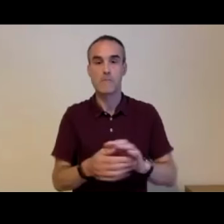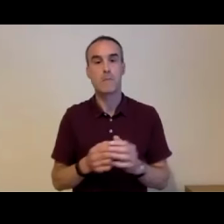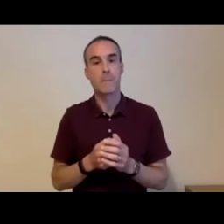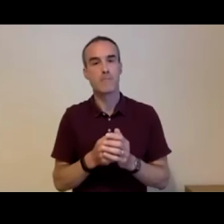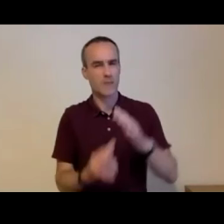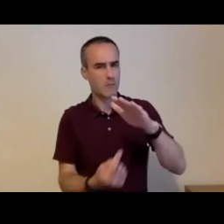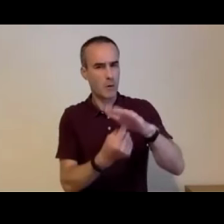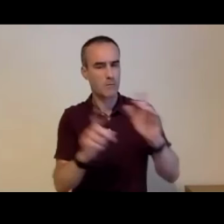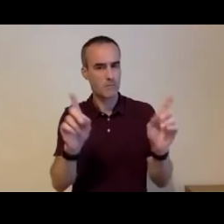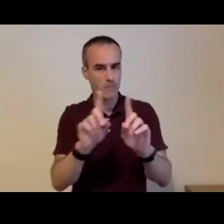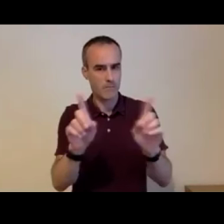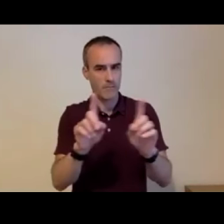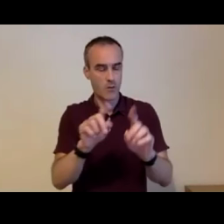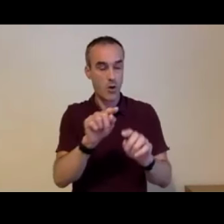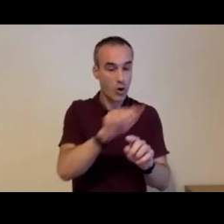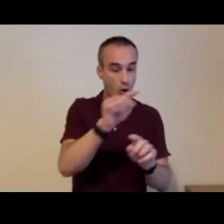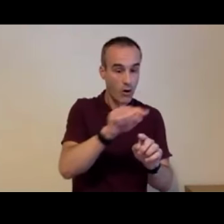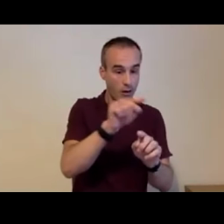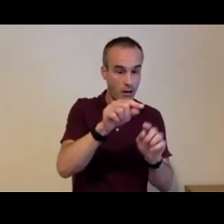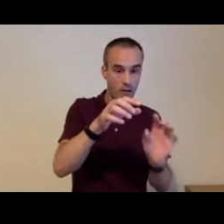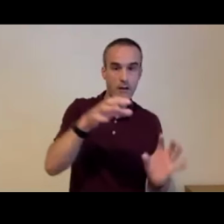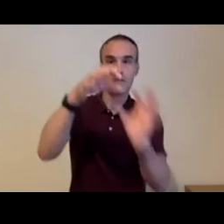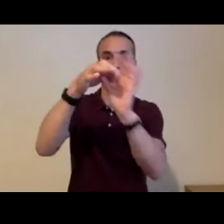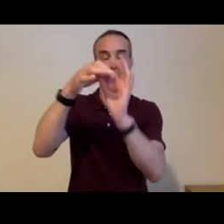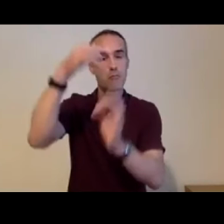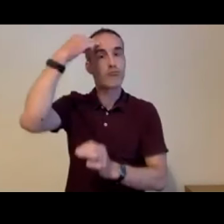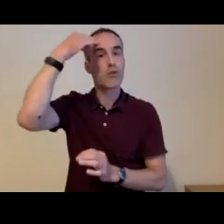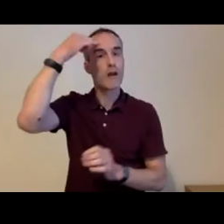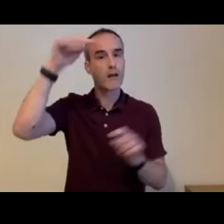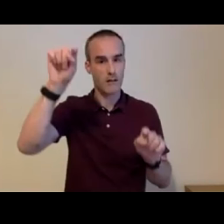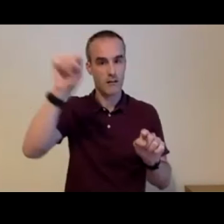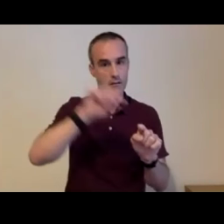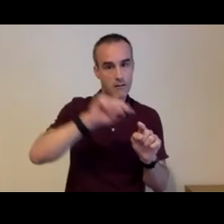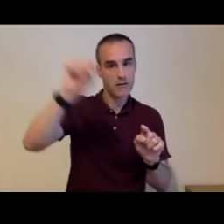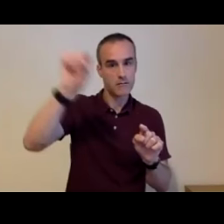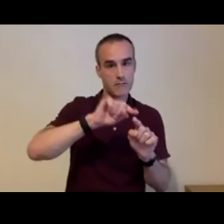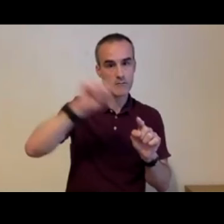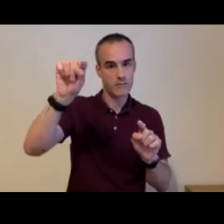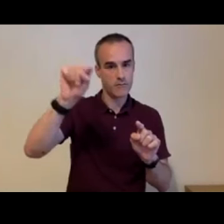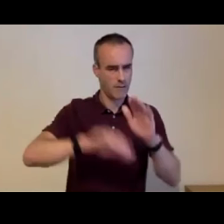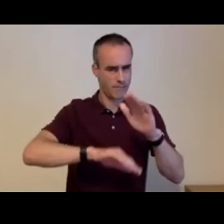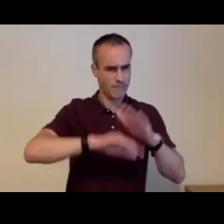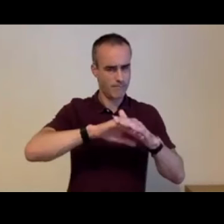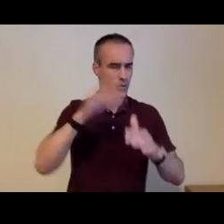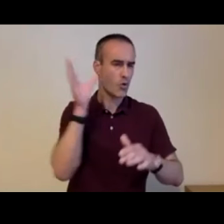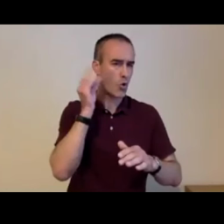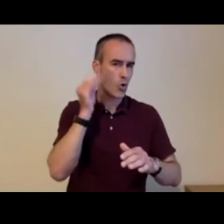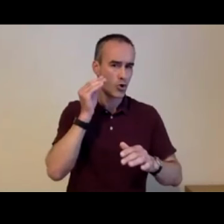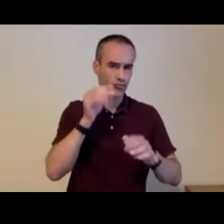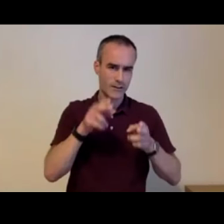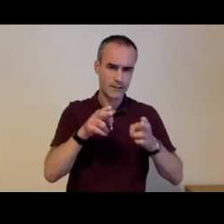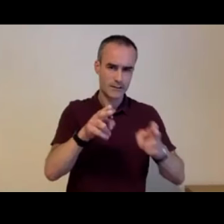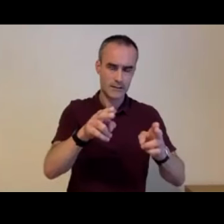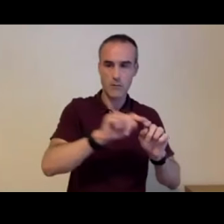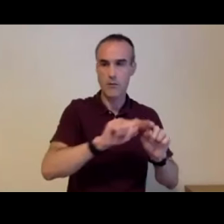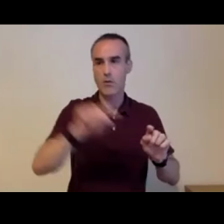course, connected to the brain with this rich auditory system within the brain leading up to the auditory cortex